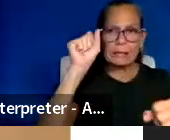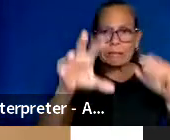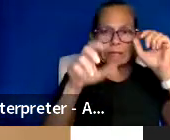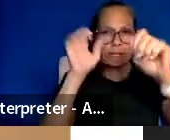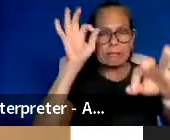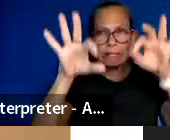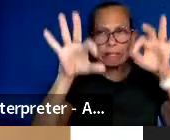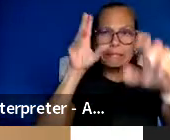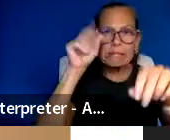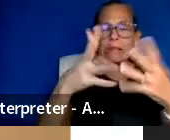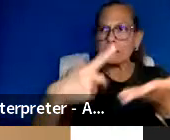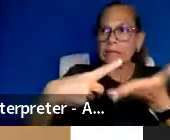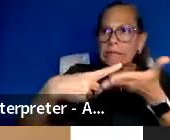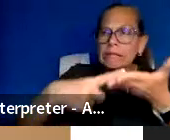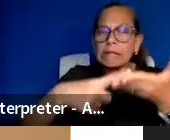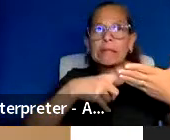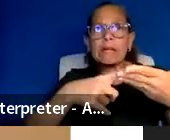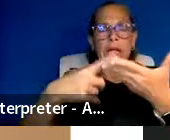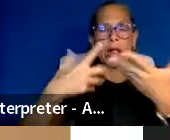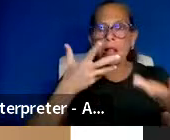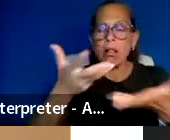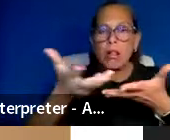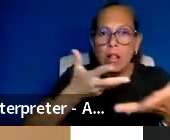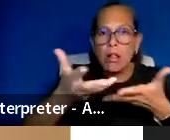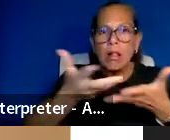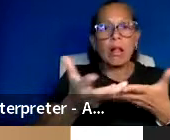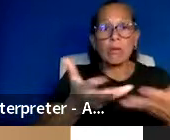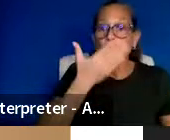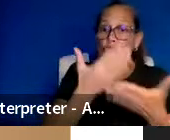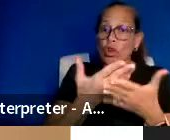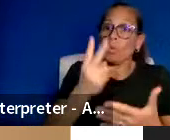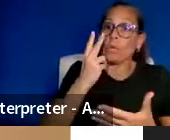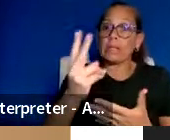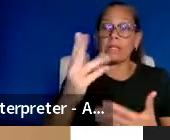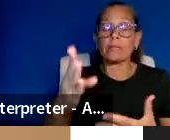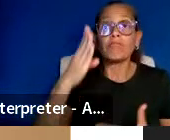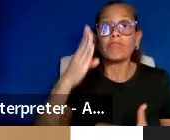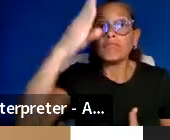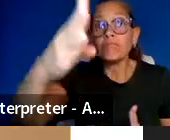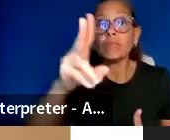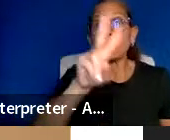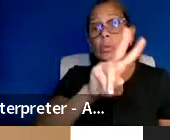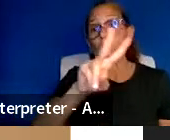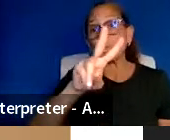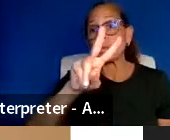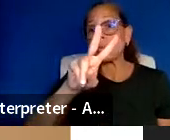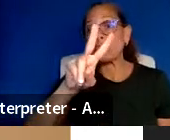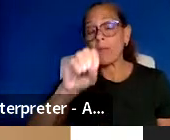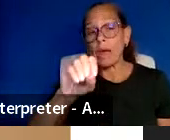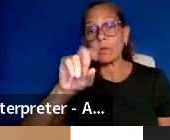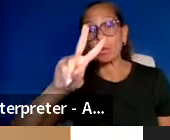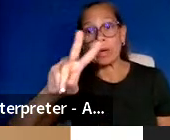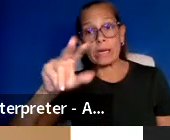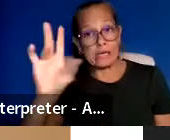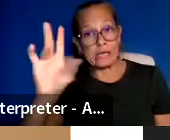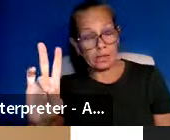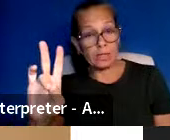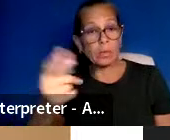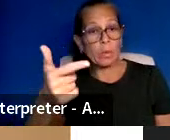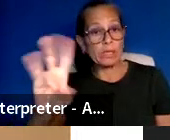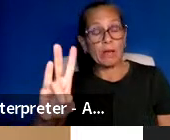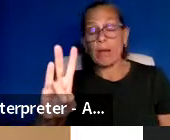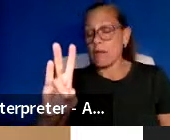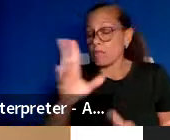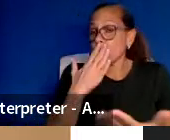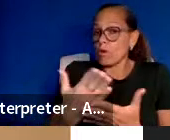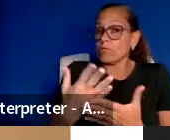North stations that we will see in 2027, and we could not do any of this work without you. So your